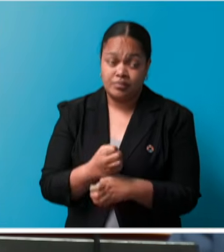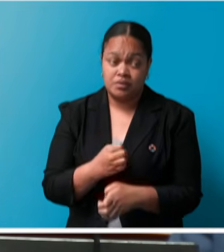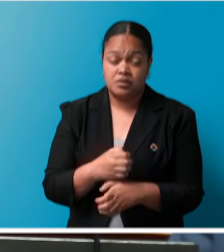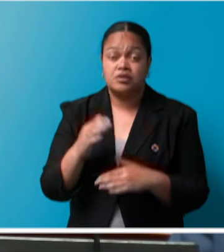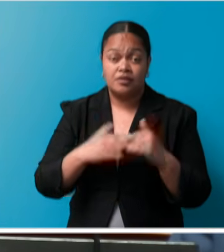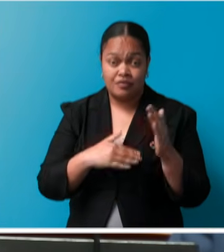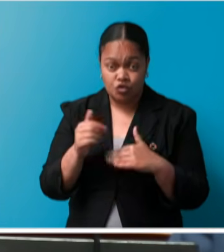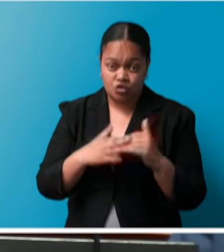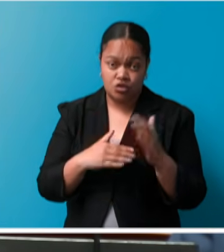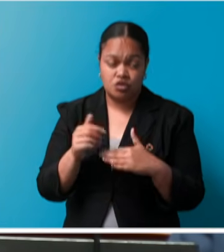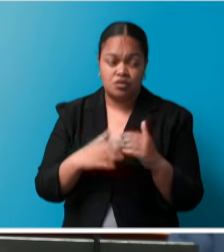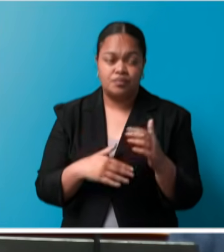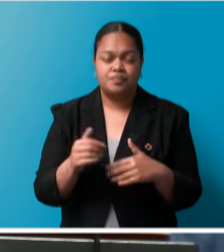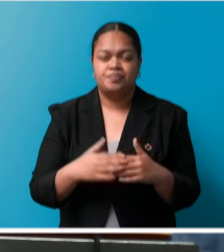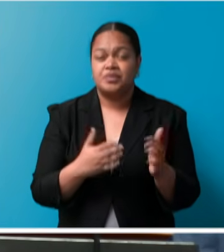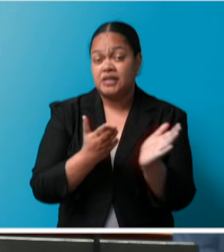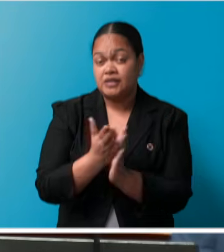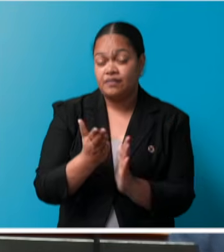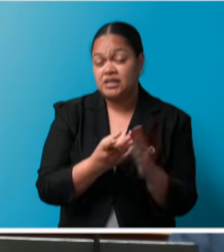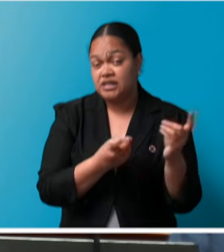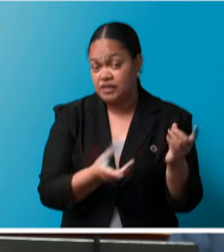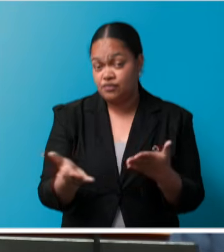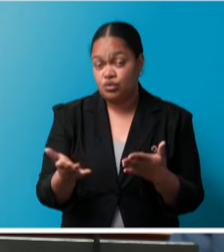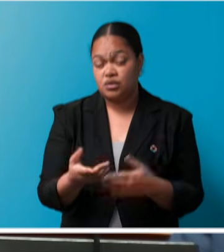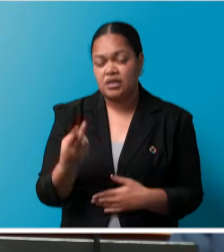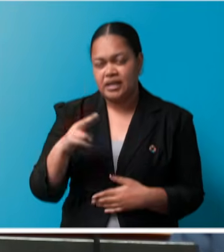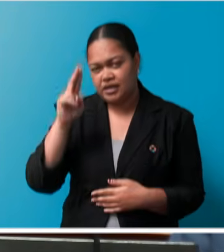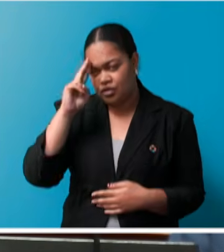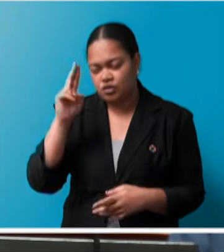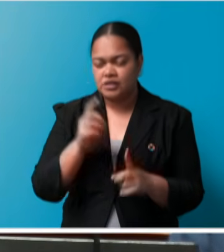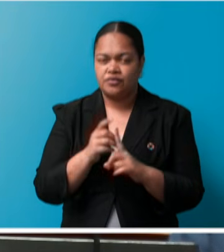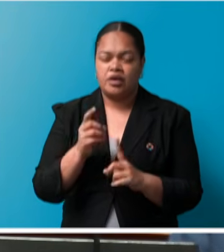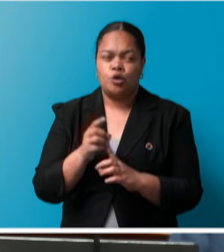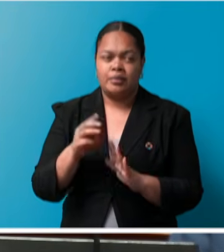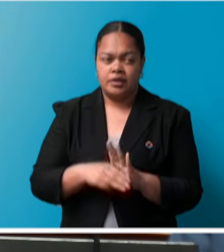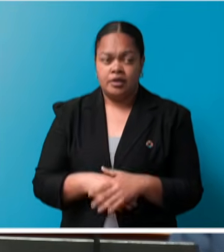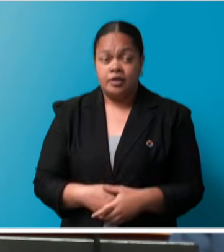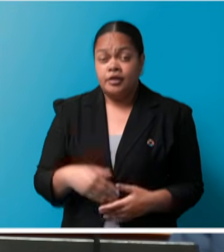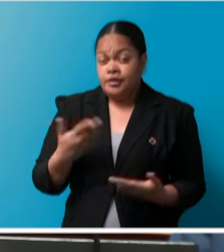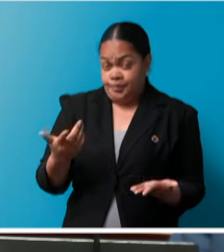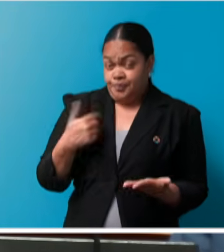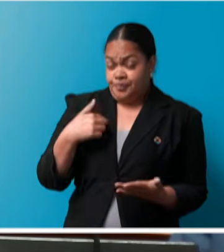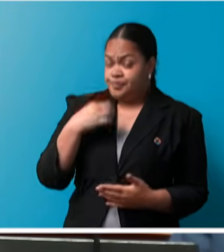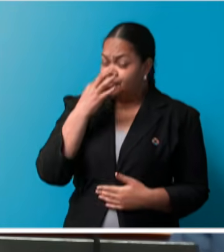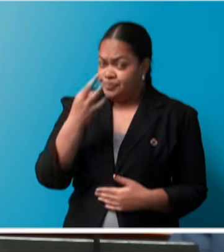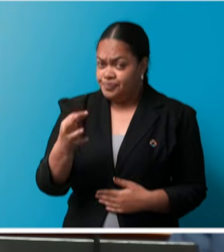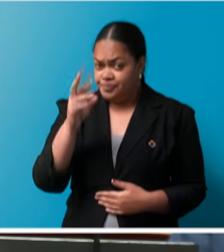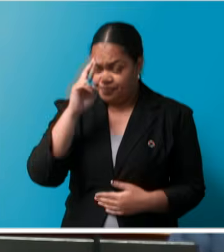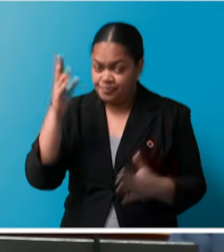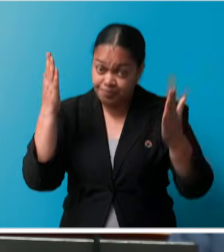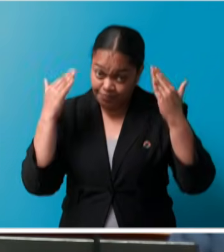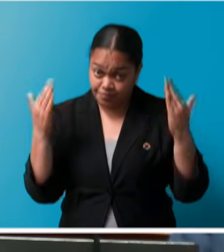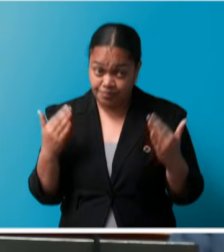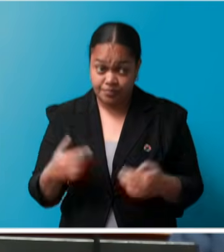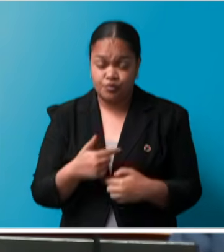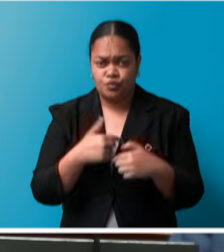infrastructure, service delivery, and national development. Now, may I say, Mr. Speaker, we have